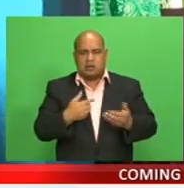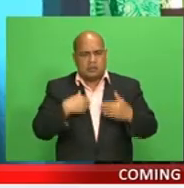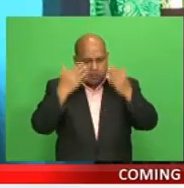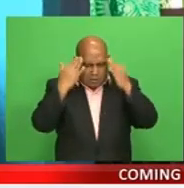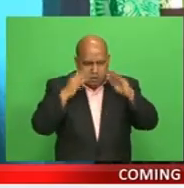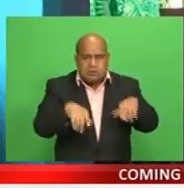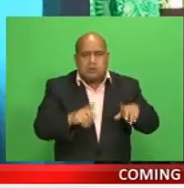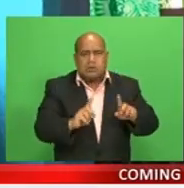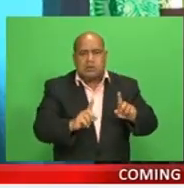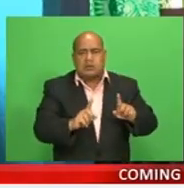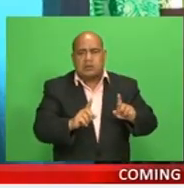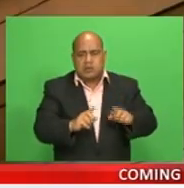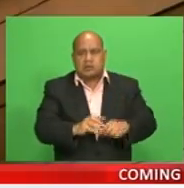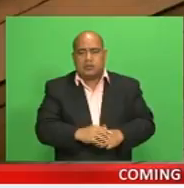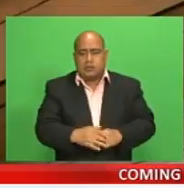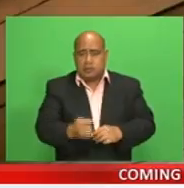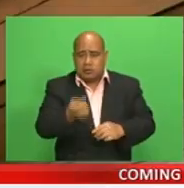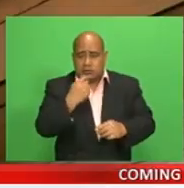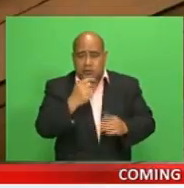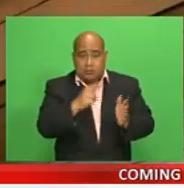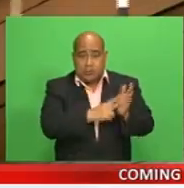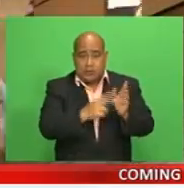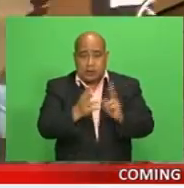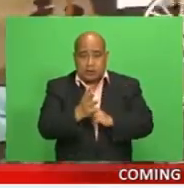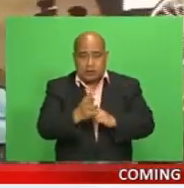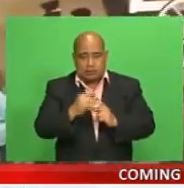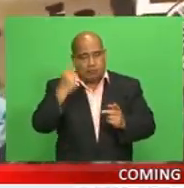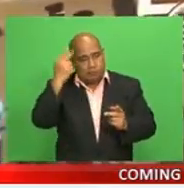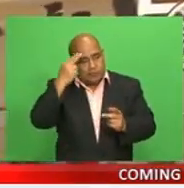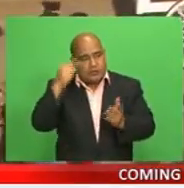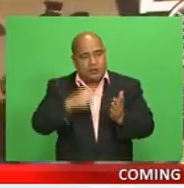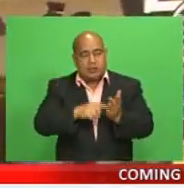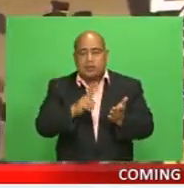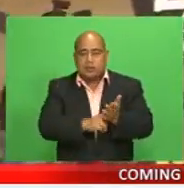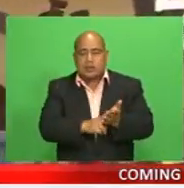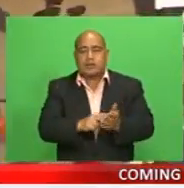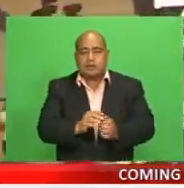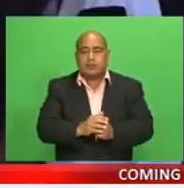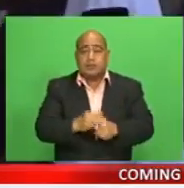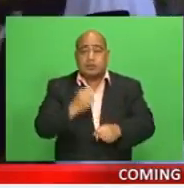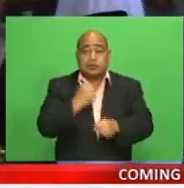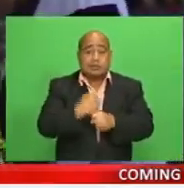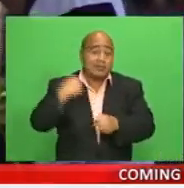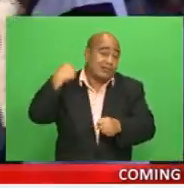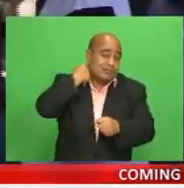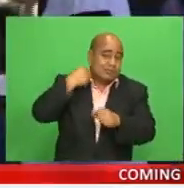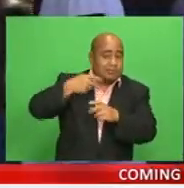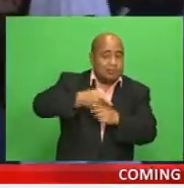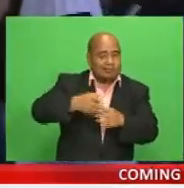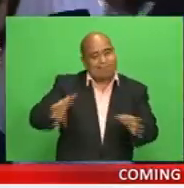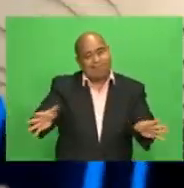Up ahead, villagers' dreams of TV viewing comes true. And George Floyd laid to rest.